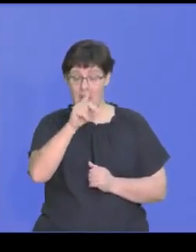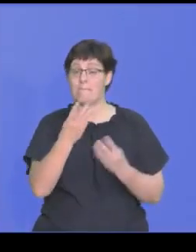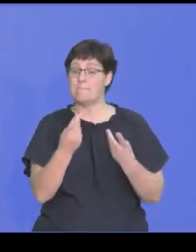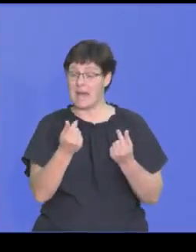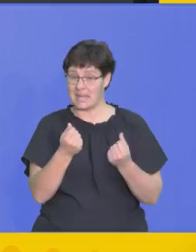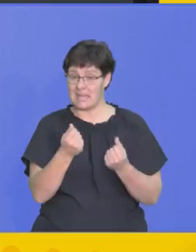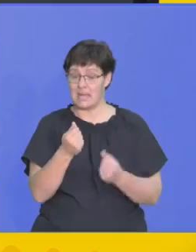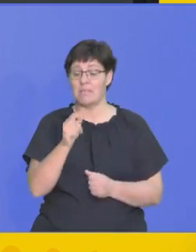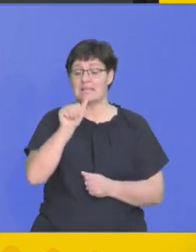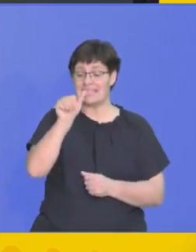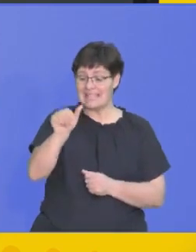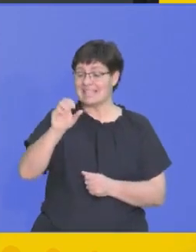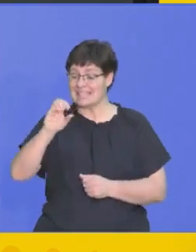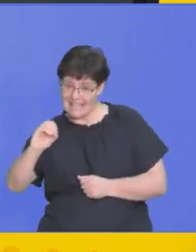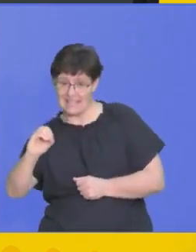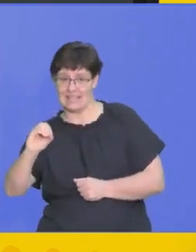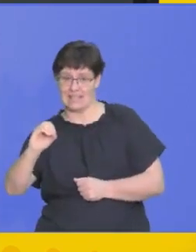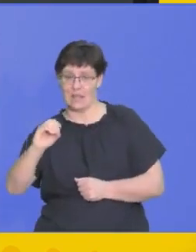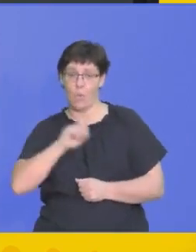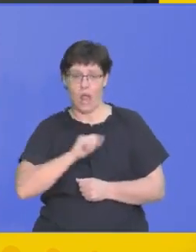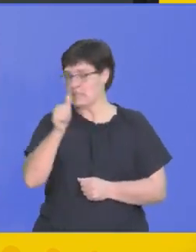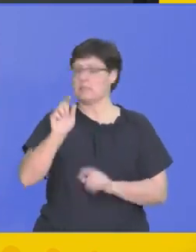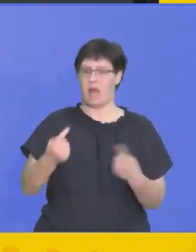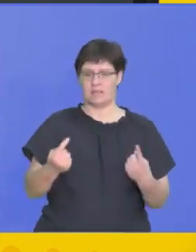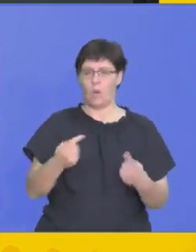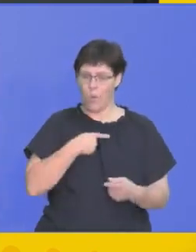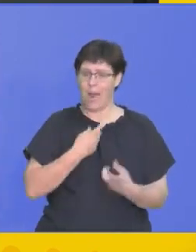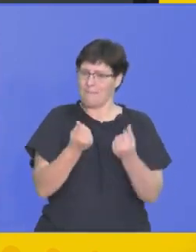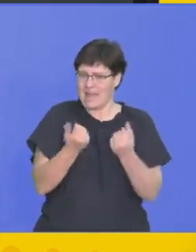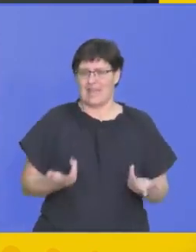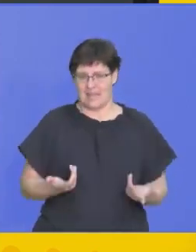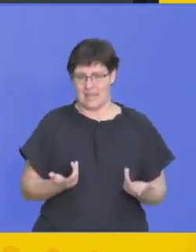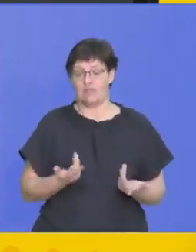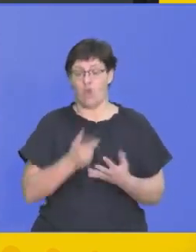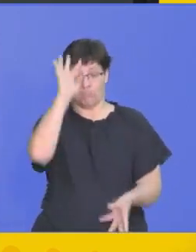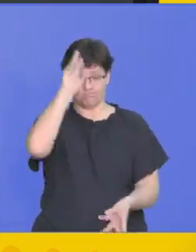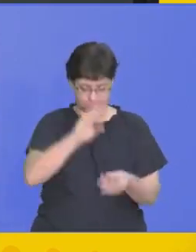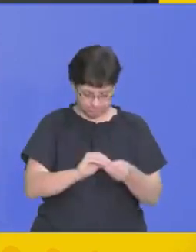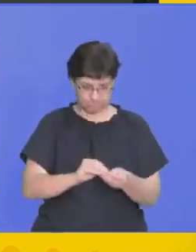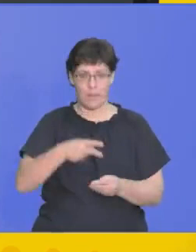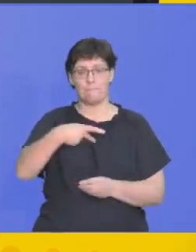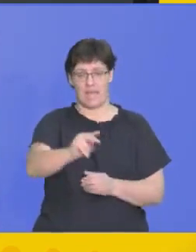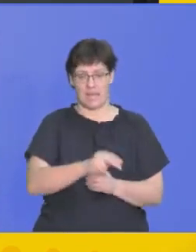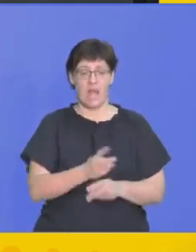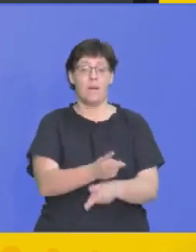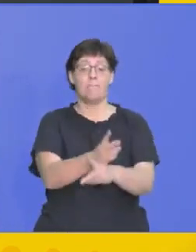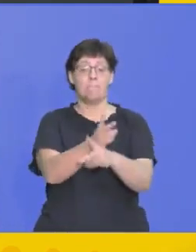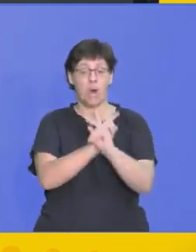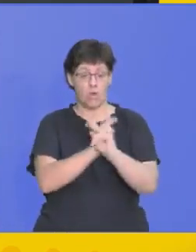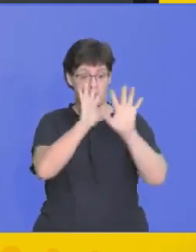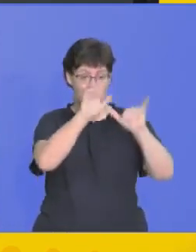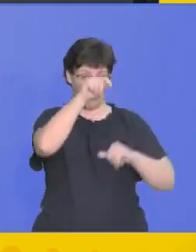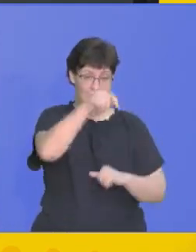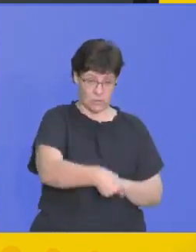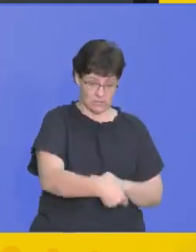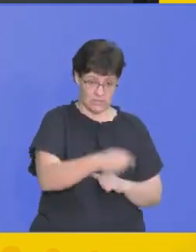in total. He borrowed 10,000 Rand, so we've got to take off the 10,000 Rand, and I think I've got some space on my next